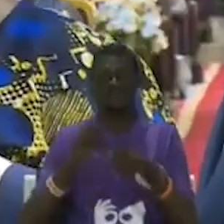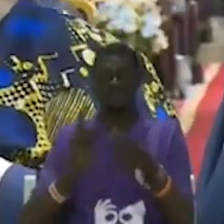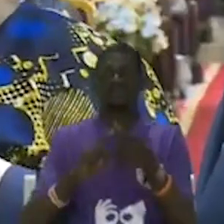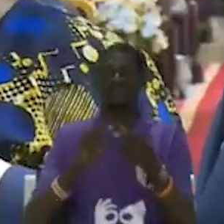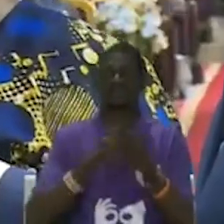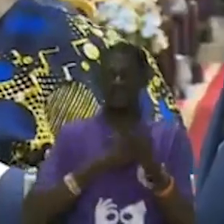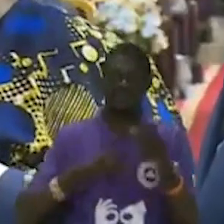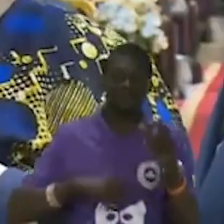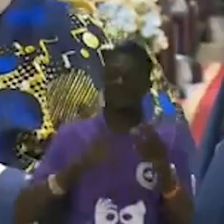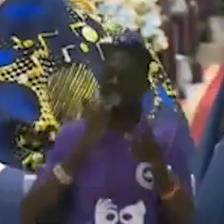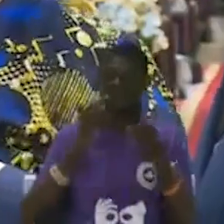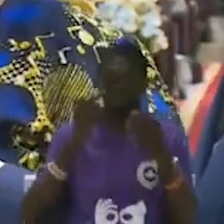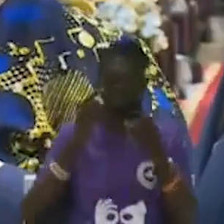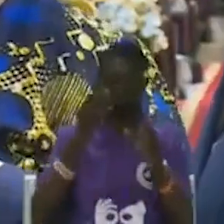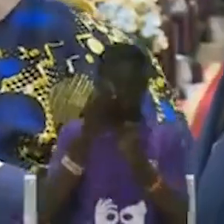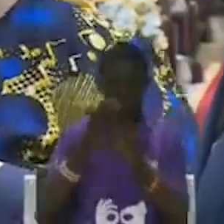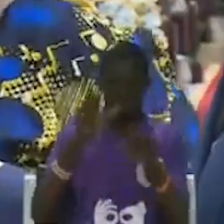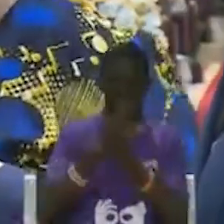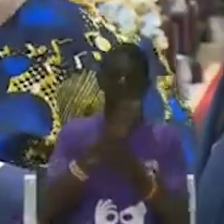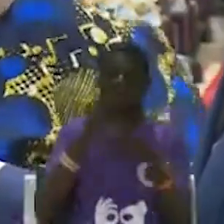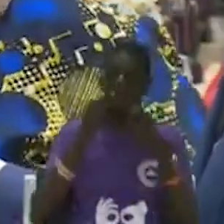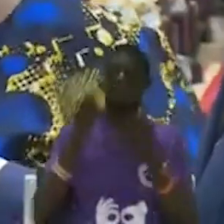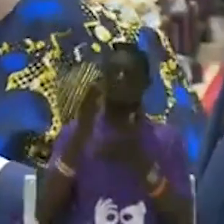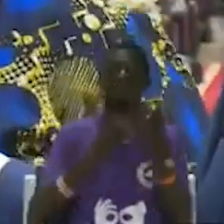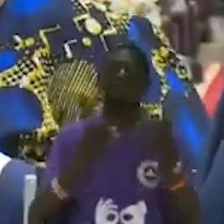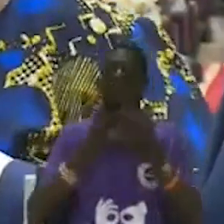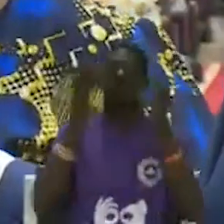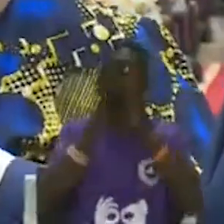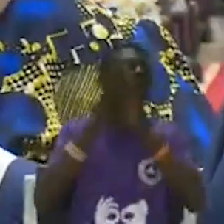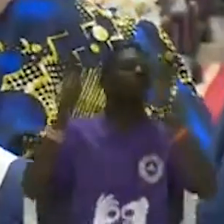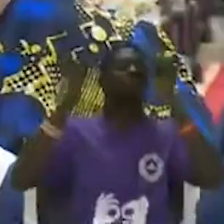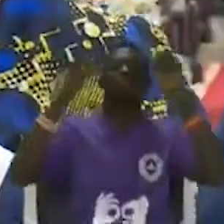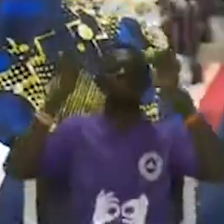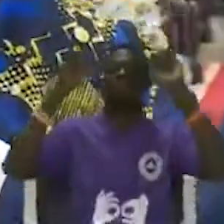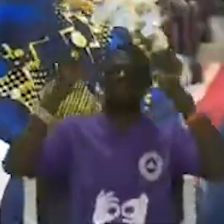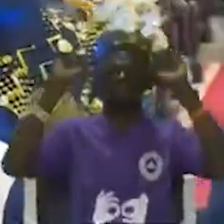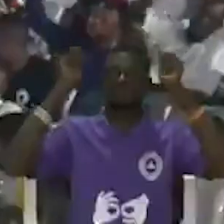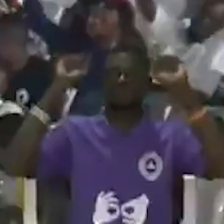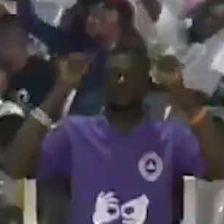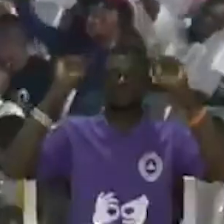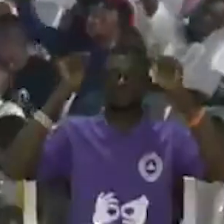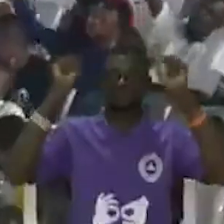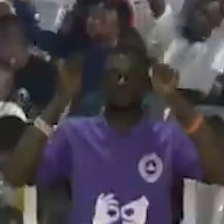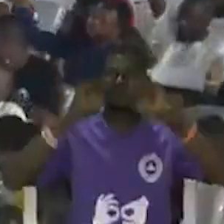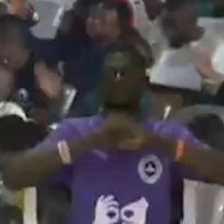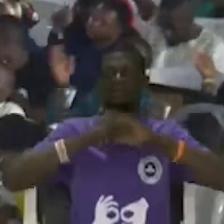has been faithful. Let somebody shout hallelujah.